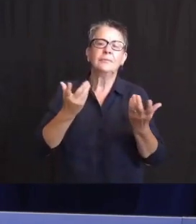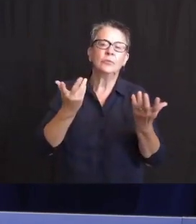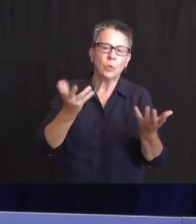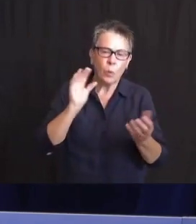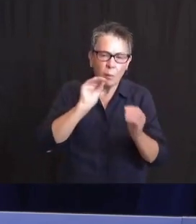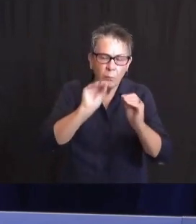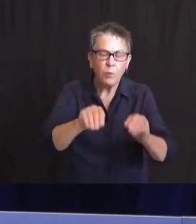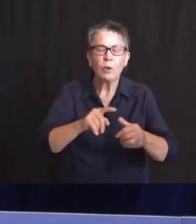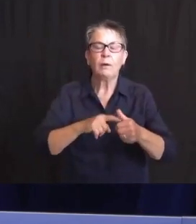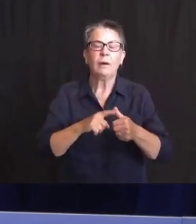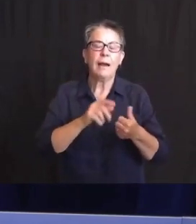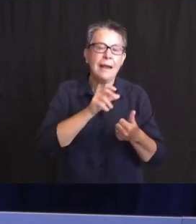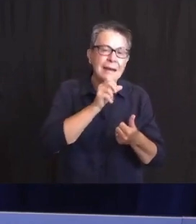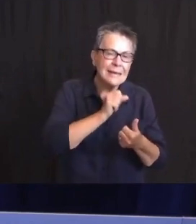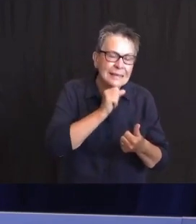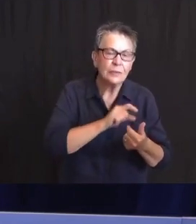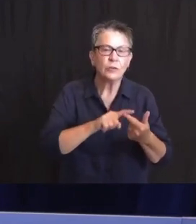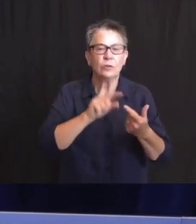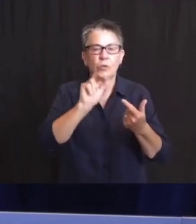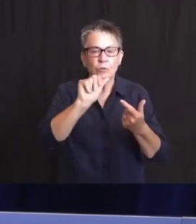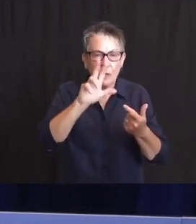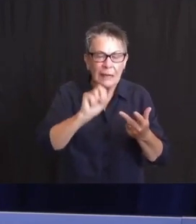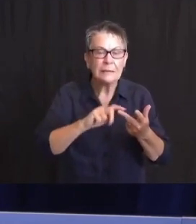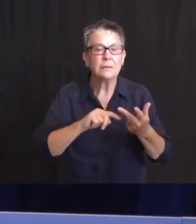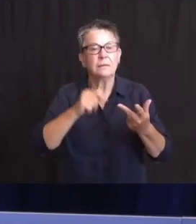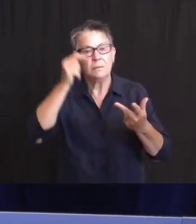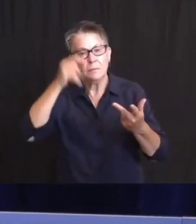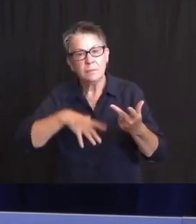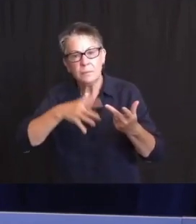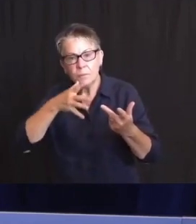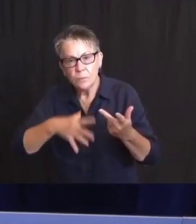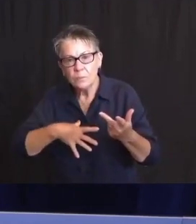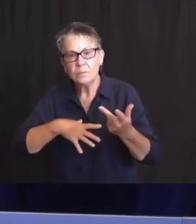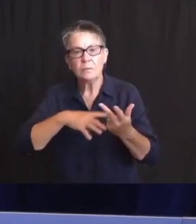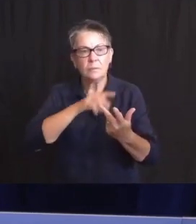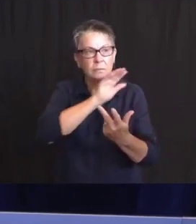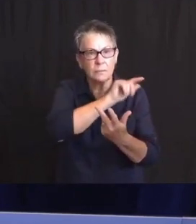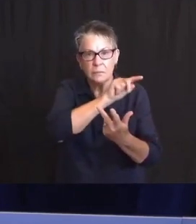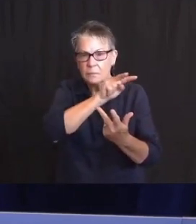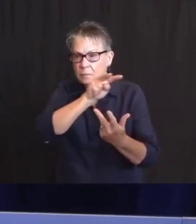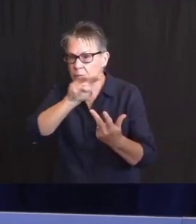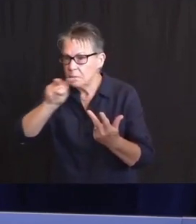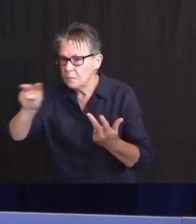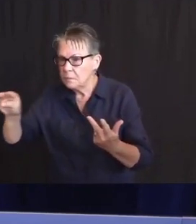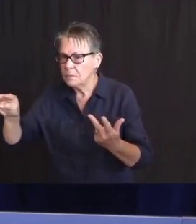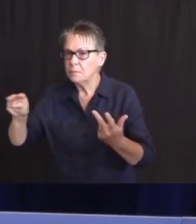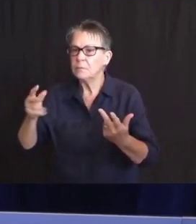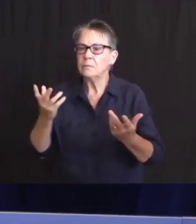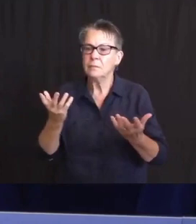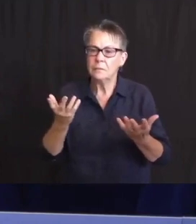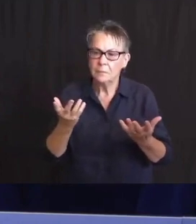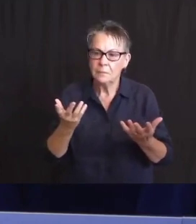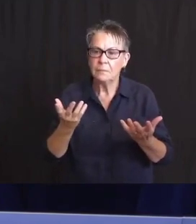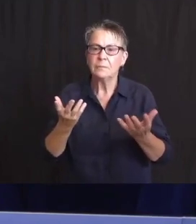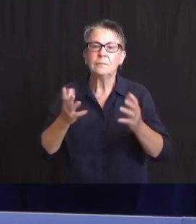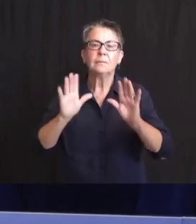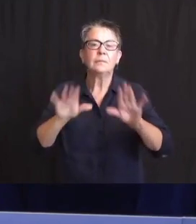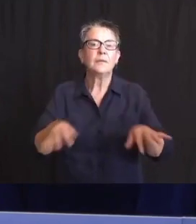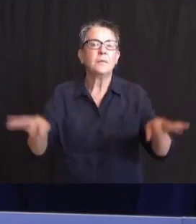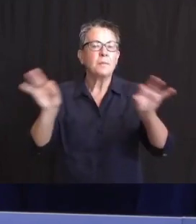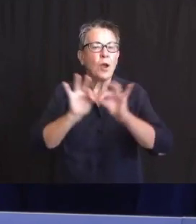report. As always, stay connected, stay safe, stay healthy, get tested, mask up, and for each